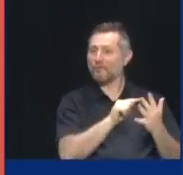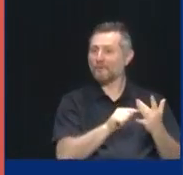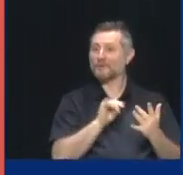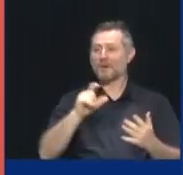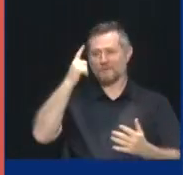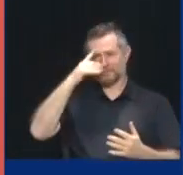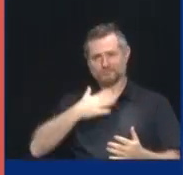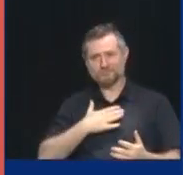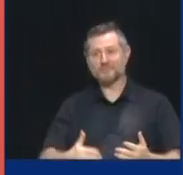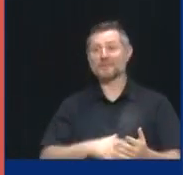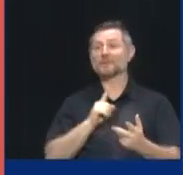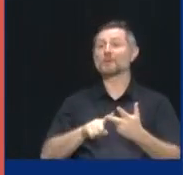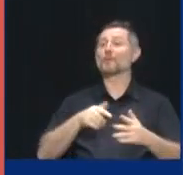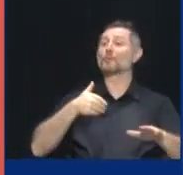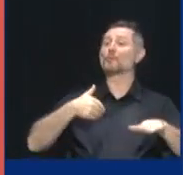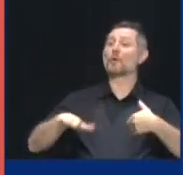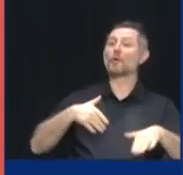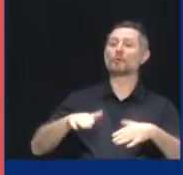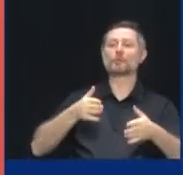end of the conversion therapy ban.